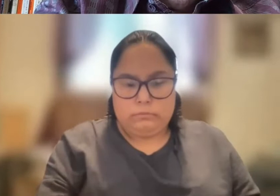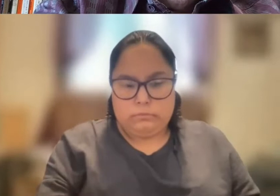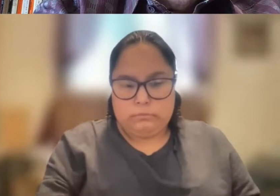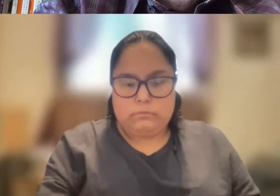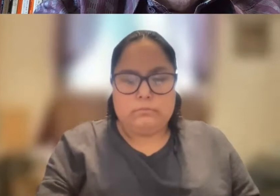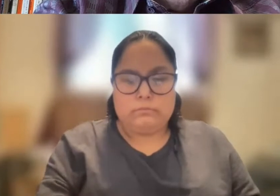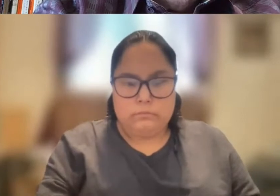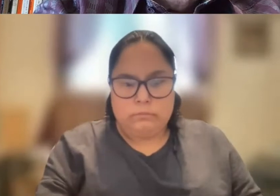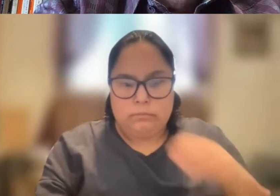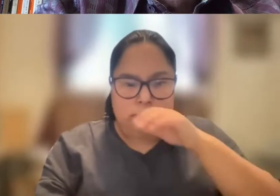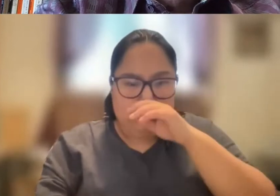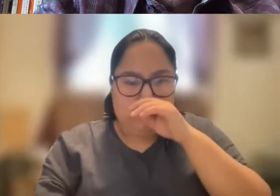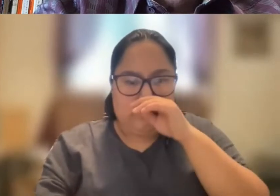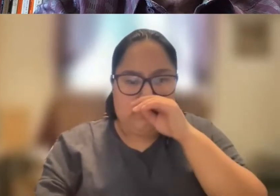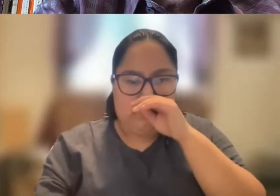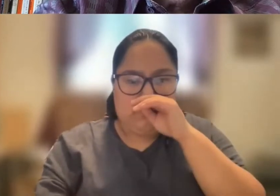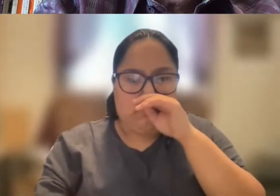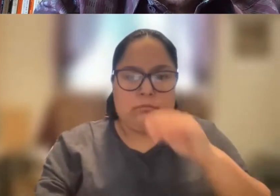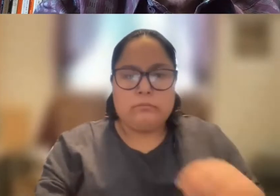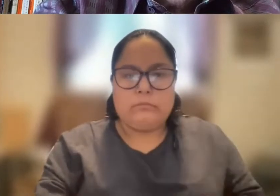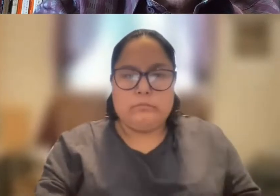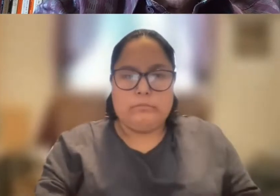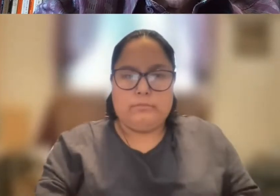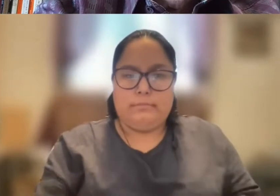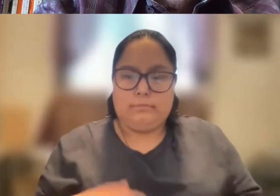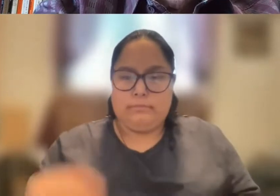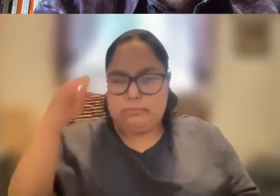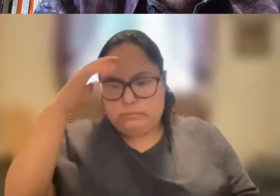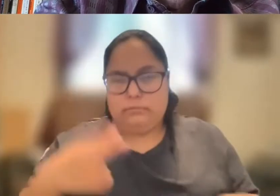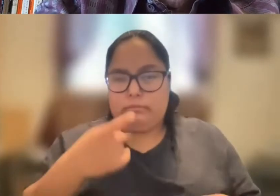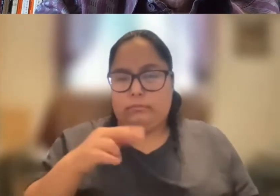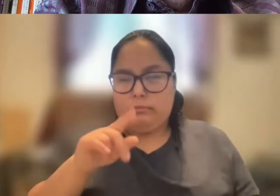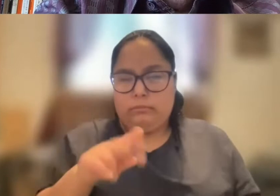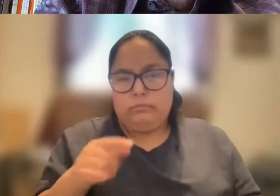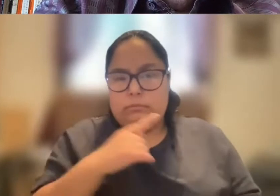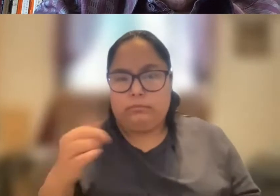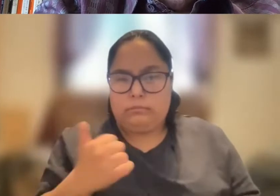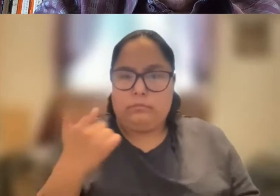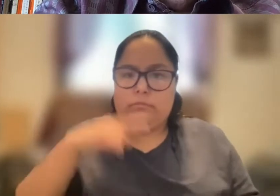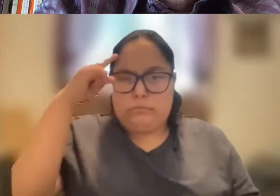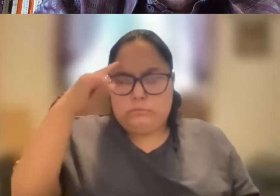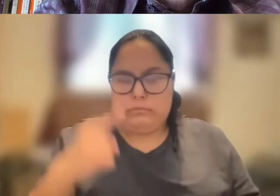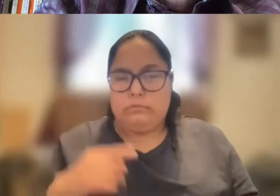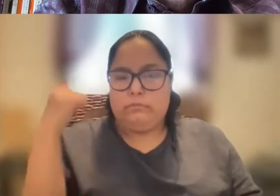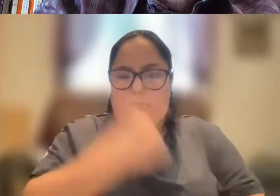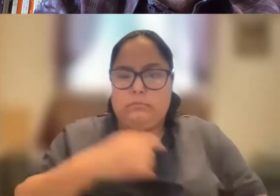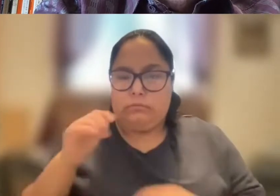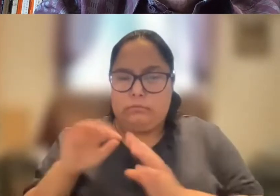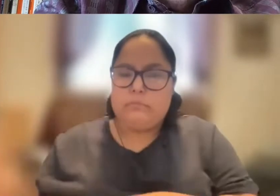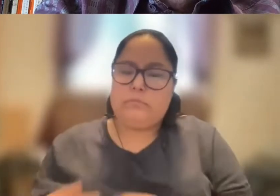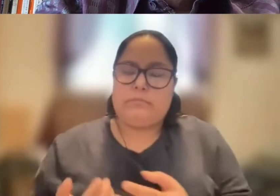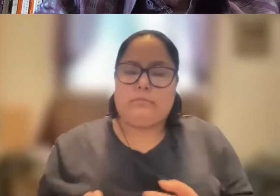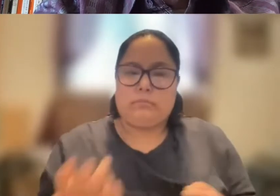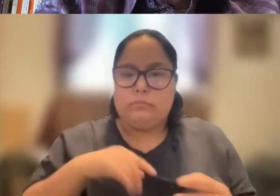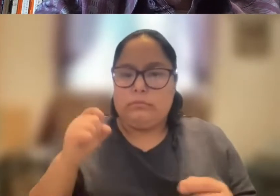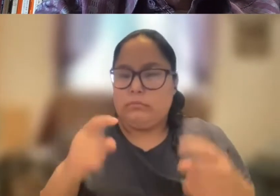these pamphlets that are in the best interests of their health. They lasted probably a day and they were gone. So